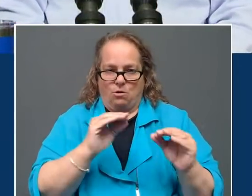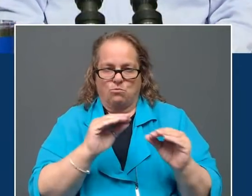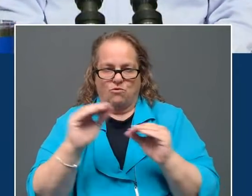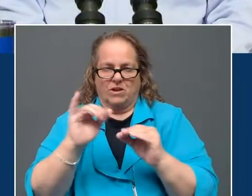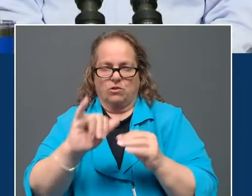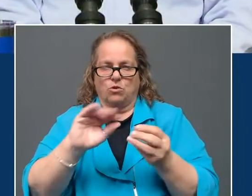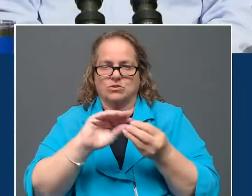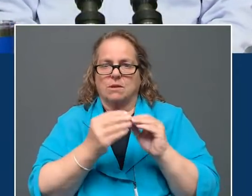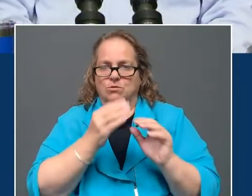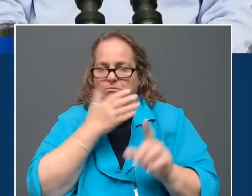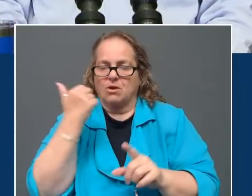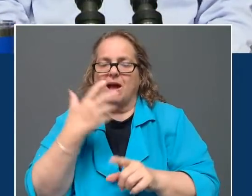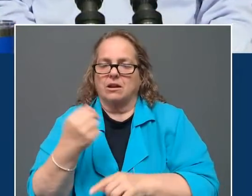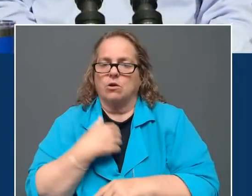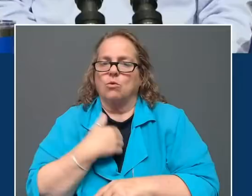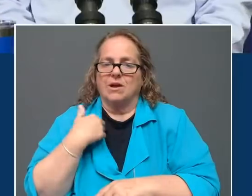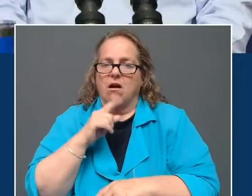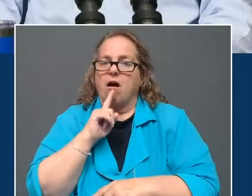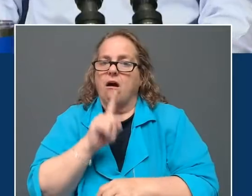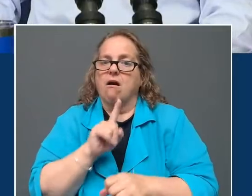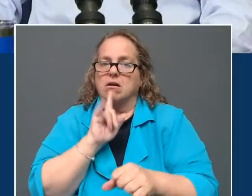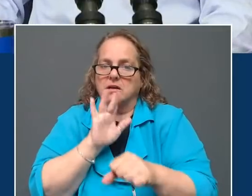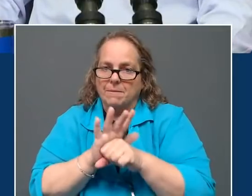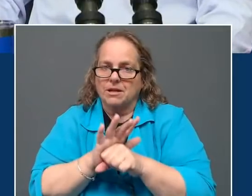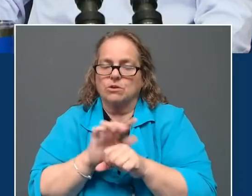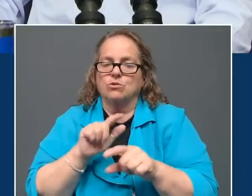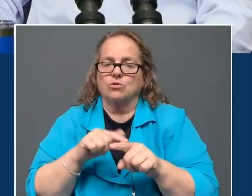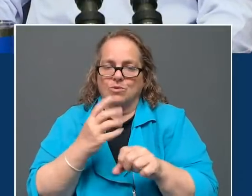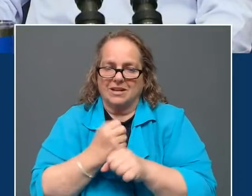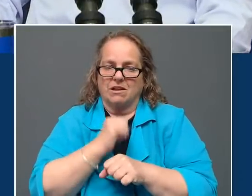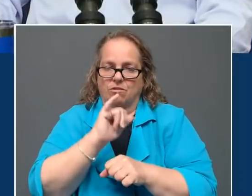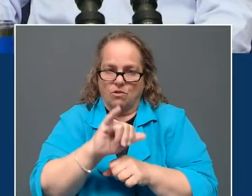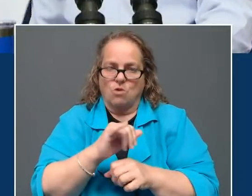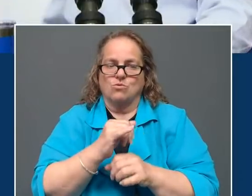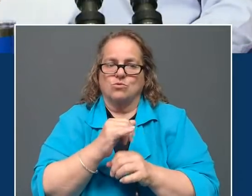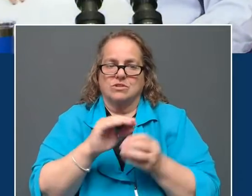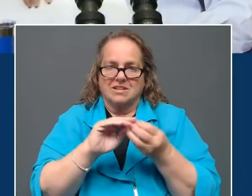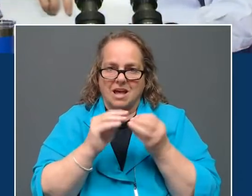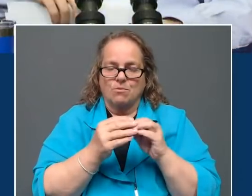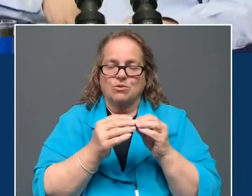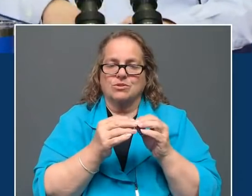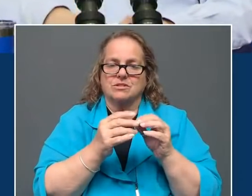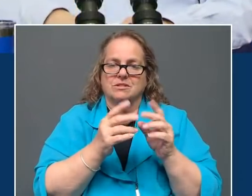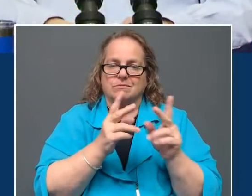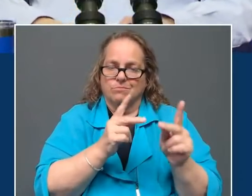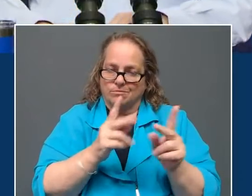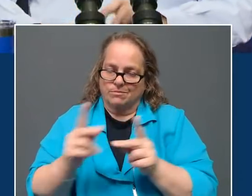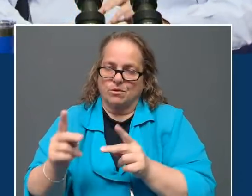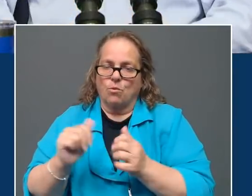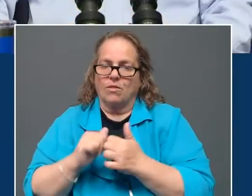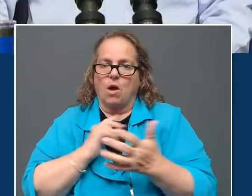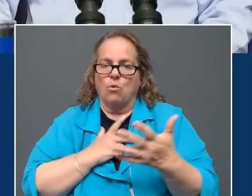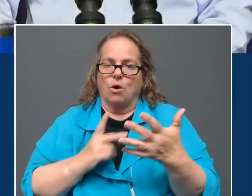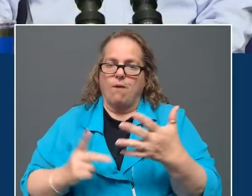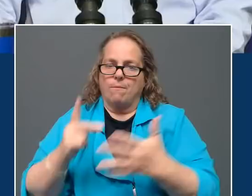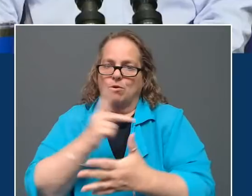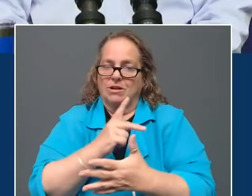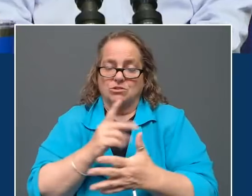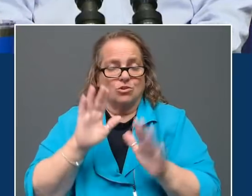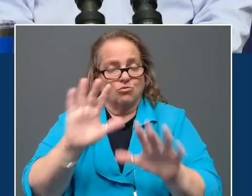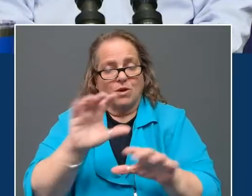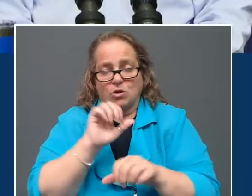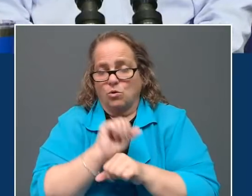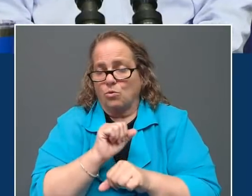committed to getting them fully in line with the population. Again, a lot of great work done, especially at the